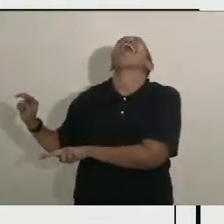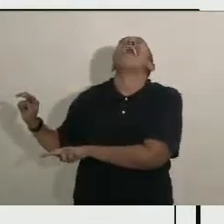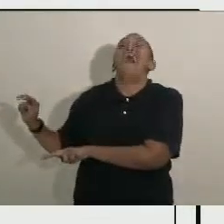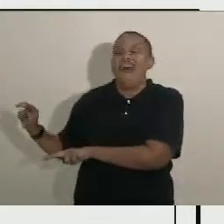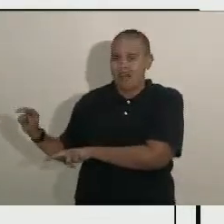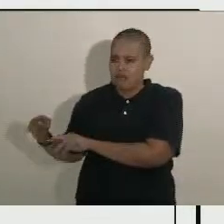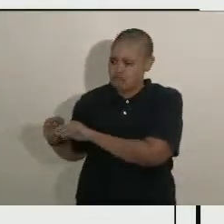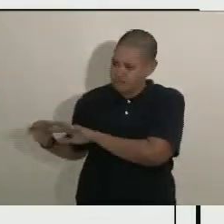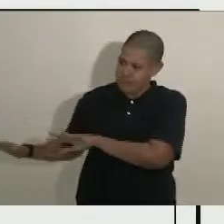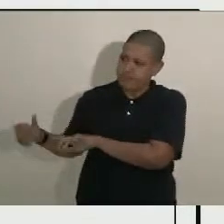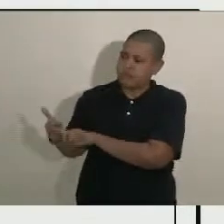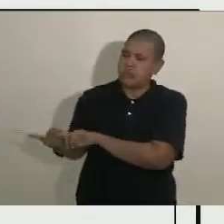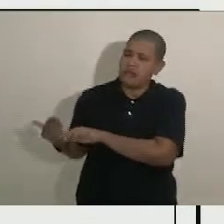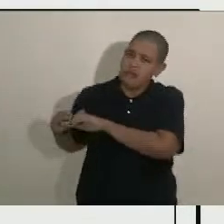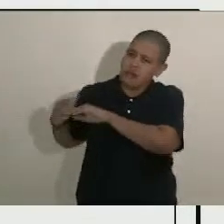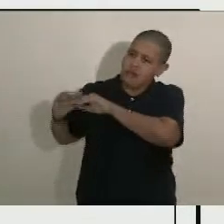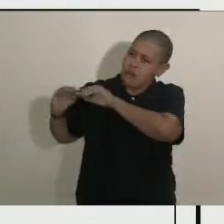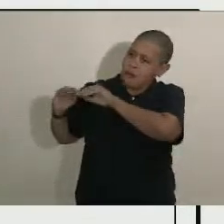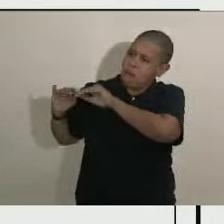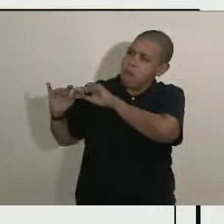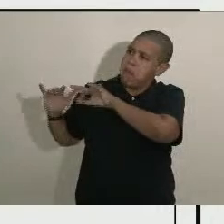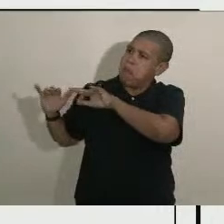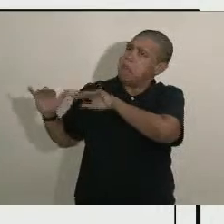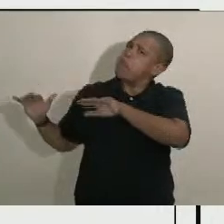of cases increasing steadily.